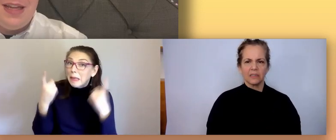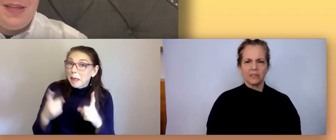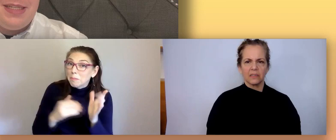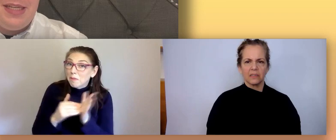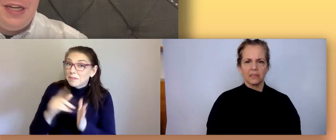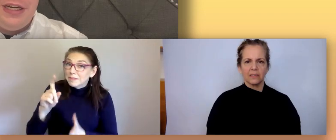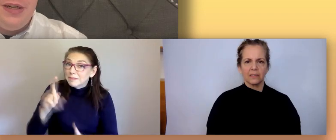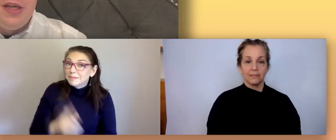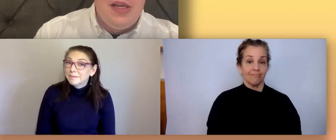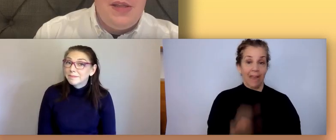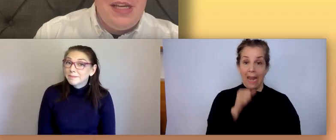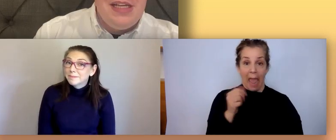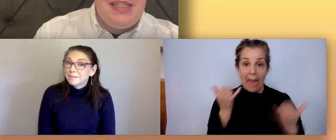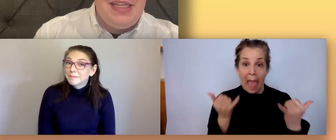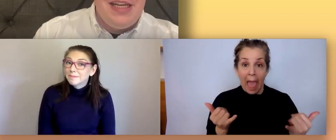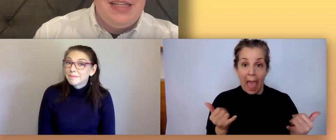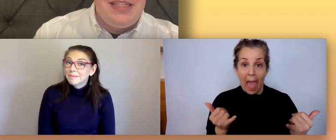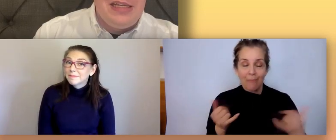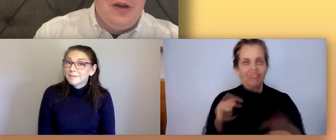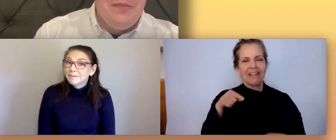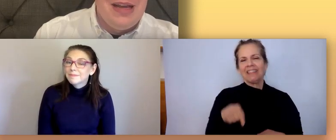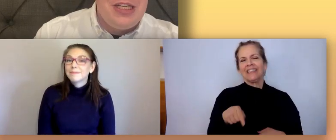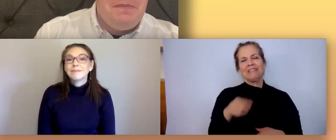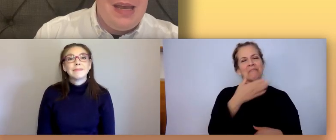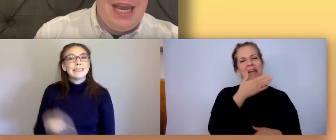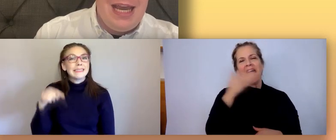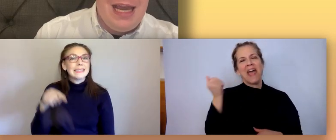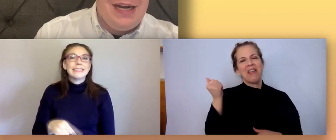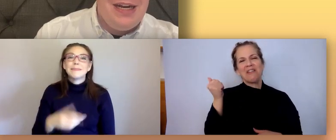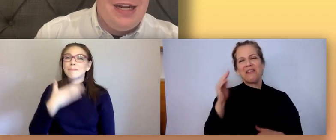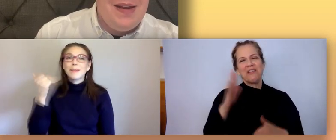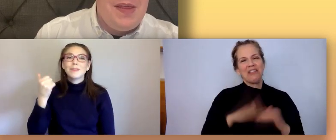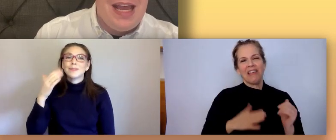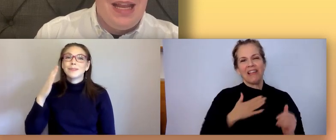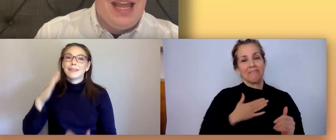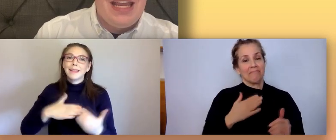dates? Not this year. This is so much better than like